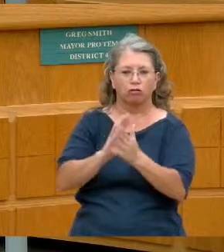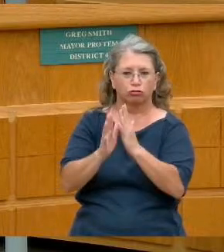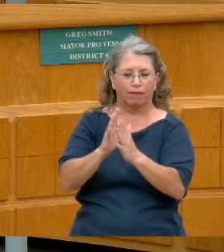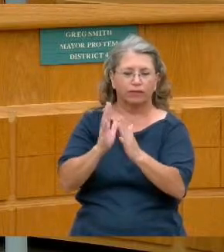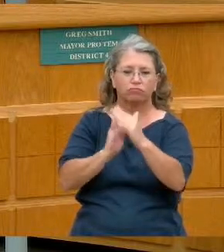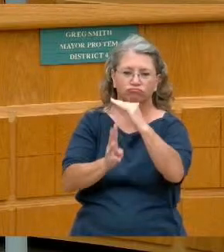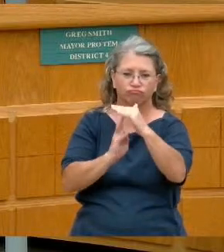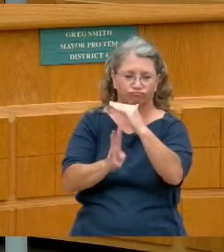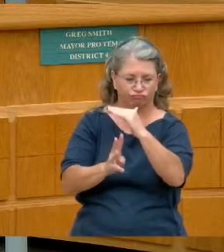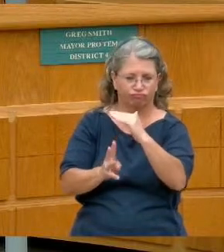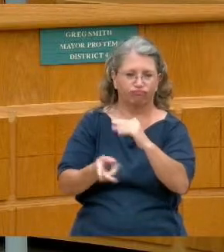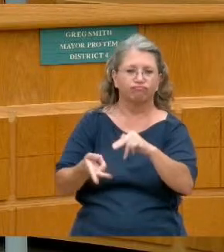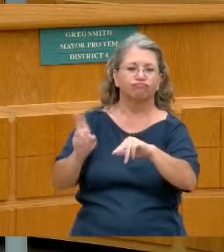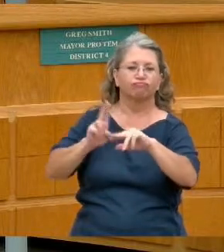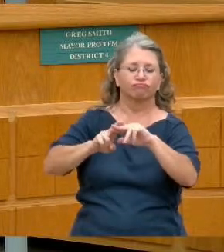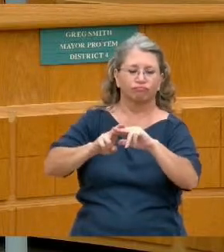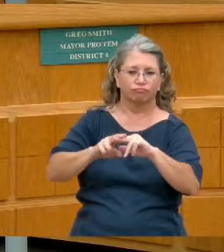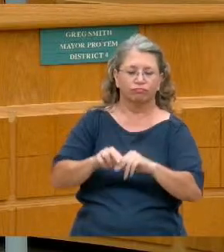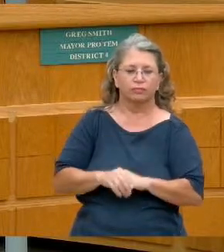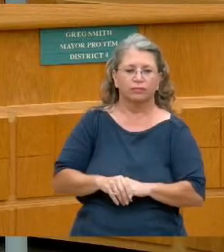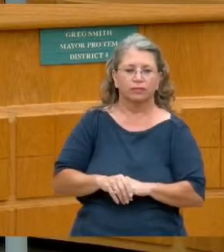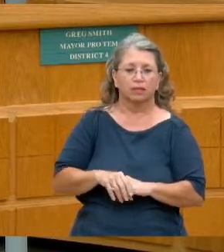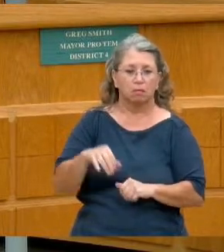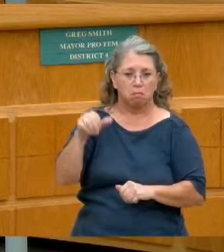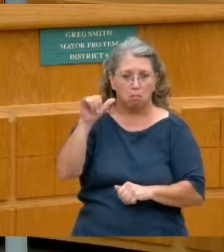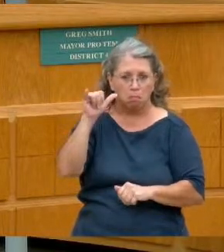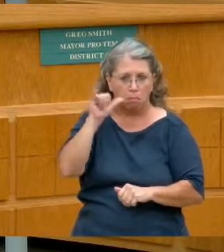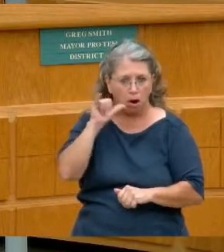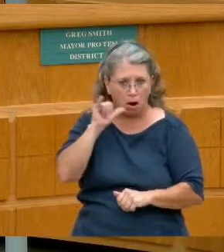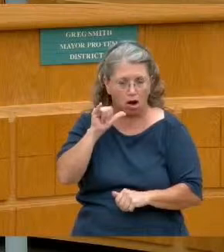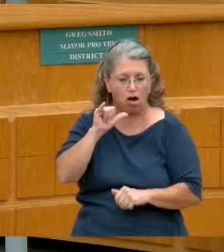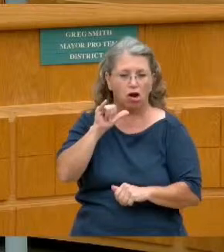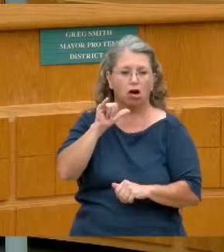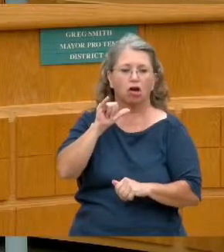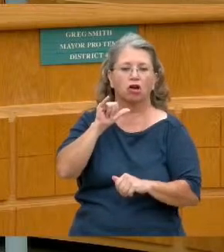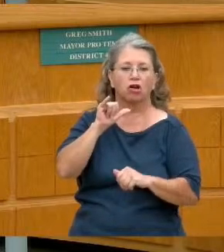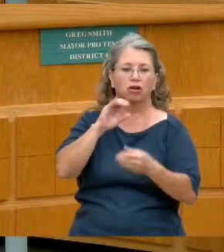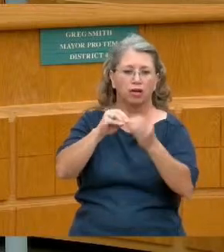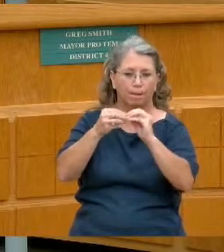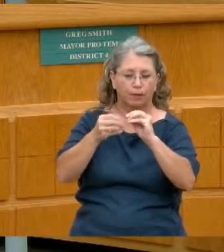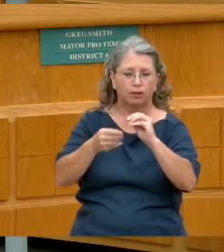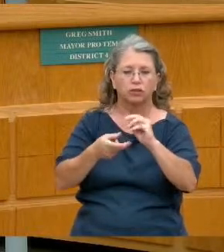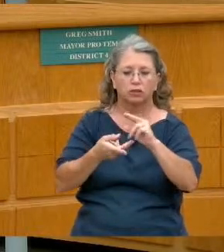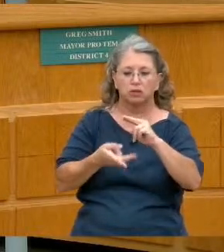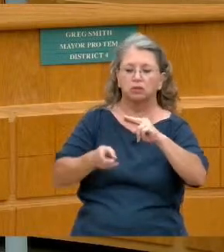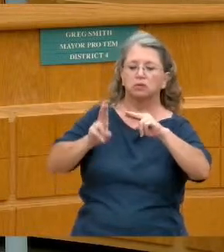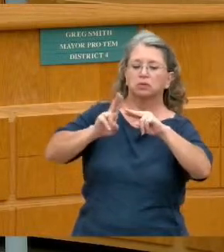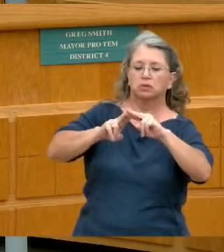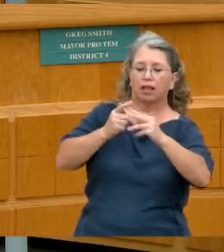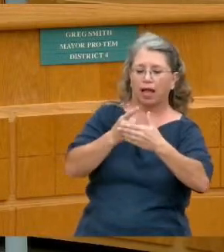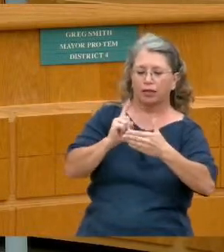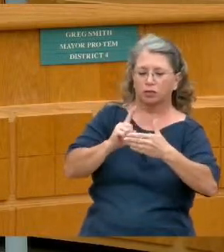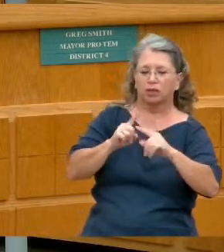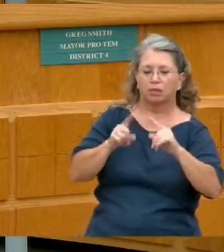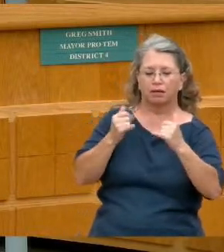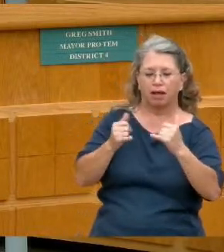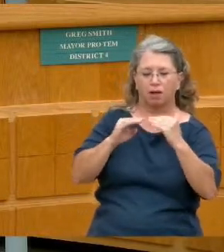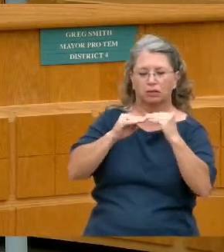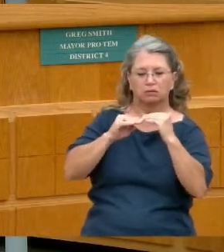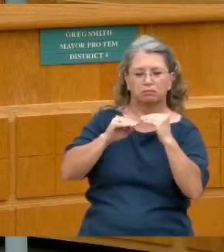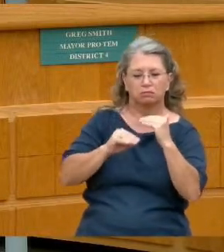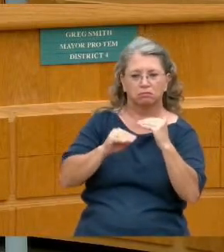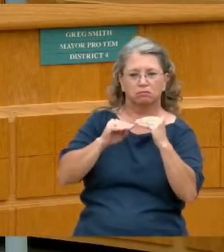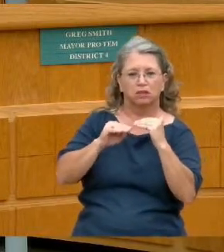same amount as there was before COVID. Bar traffic was rising more rapidly last week. It's kind of started to level off a little